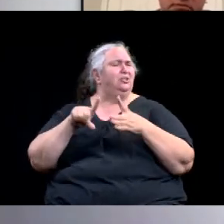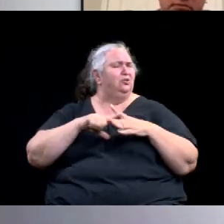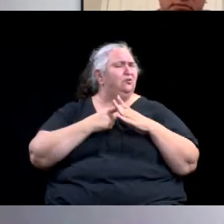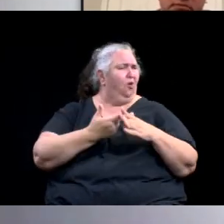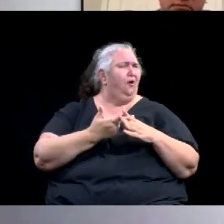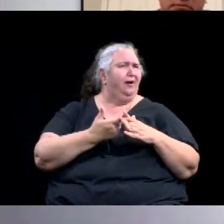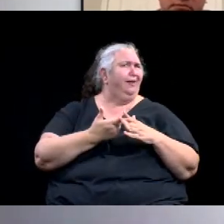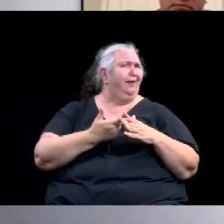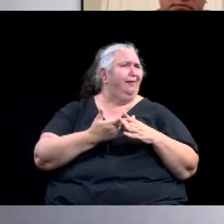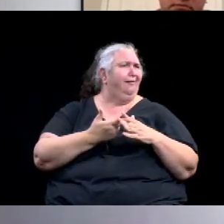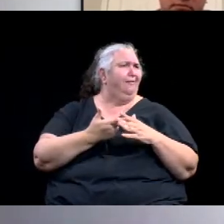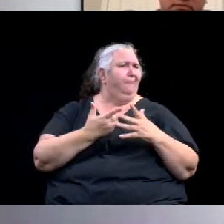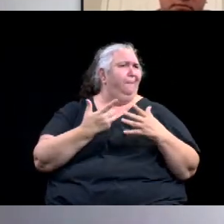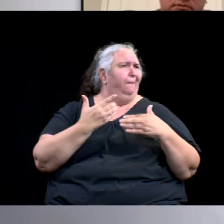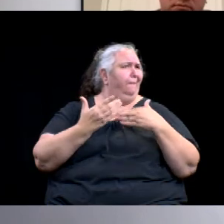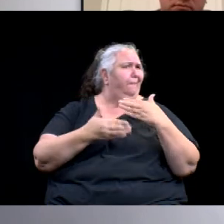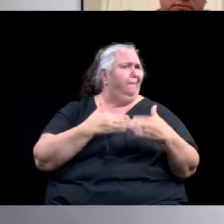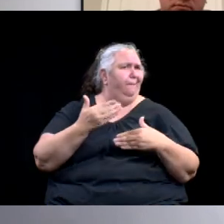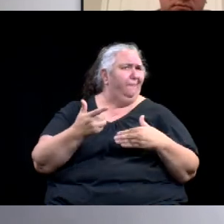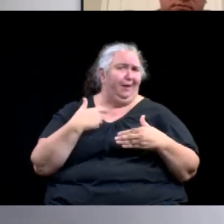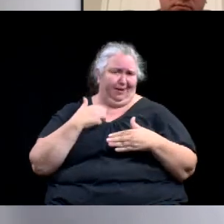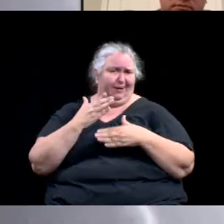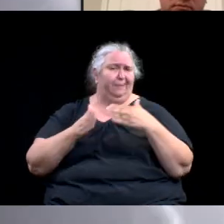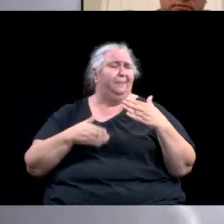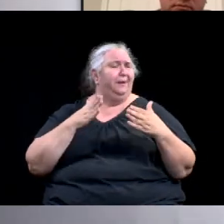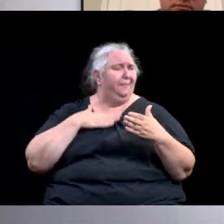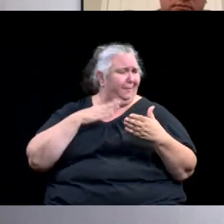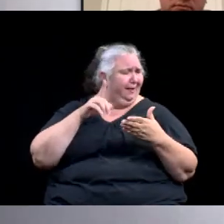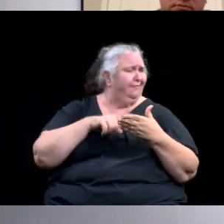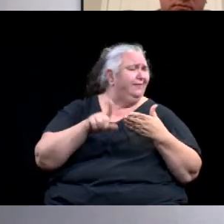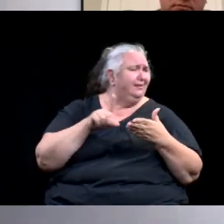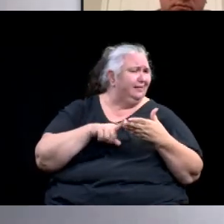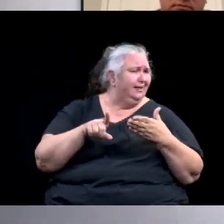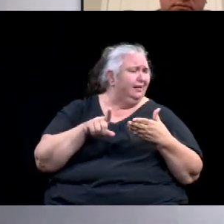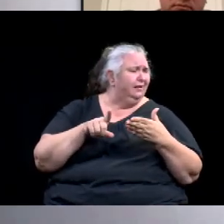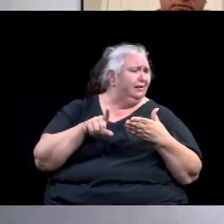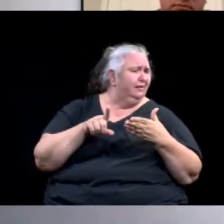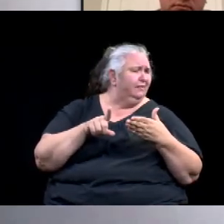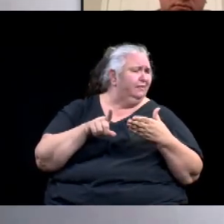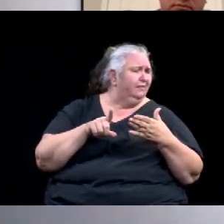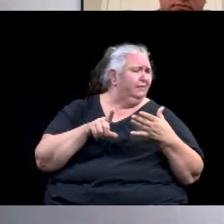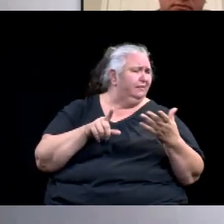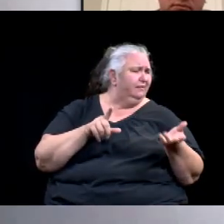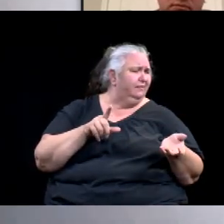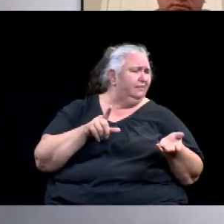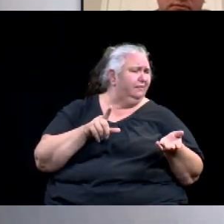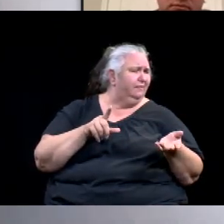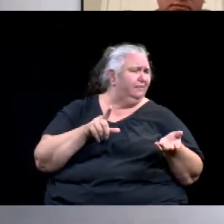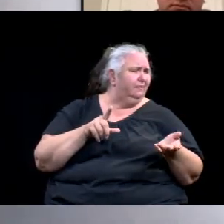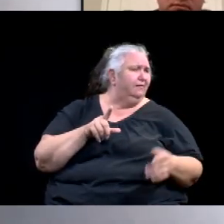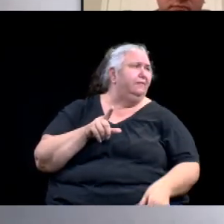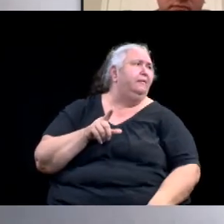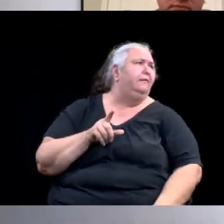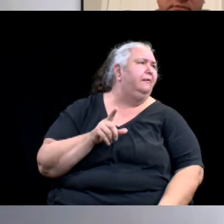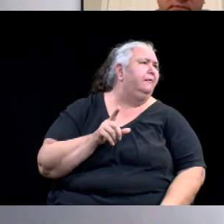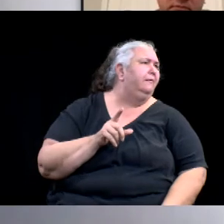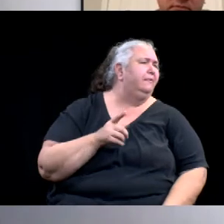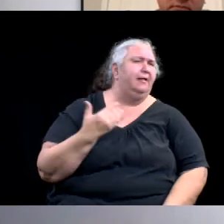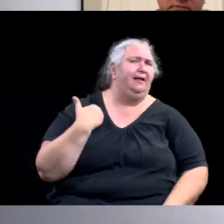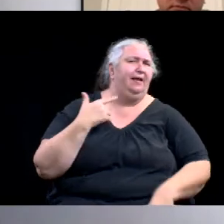90% of the people that I've talked to always refer me to your city attorney's office every time I asked a question about this property. So my